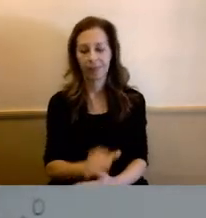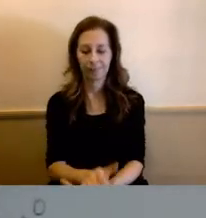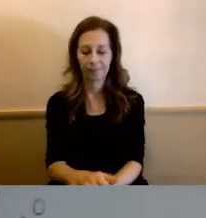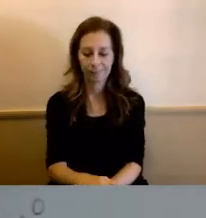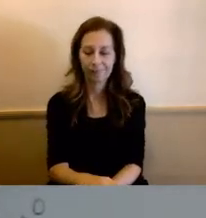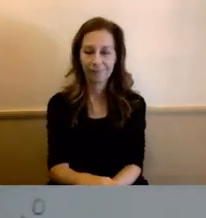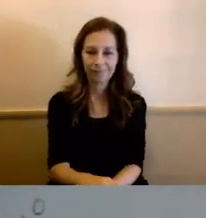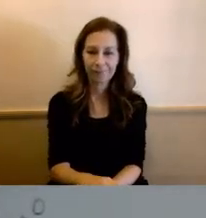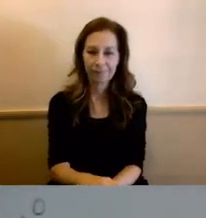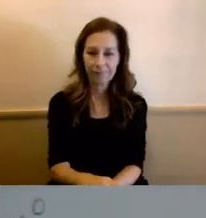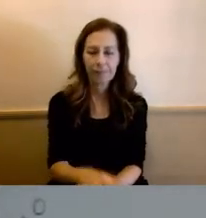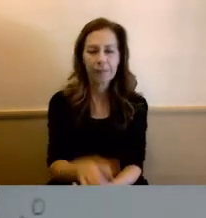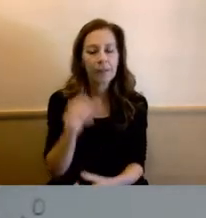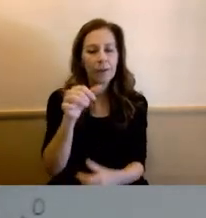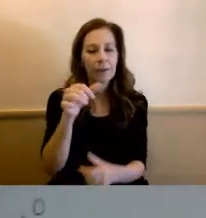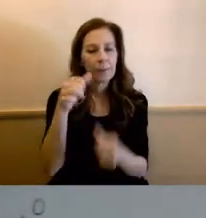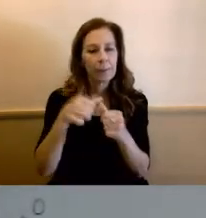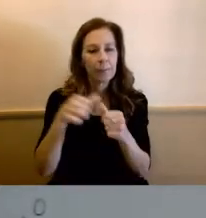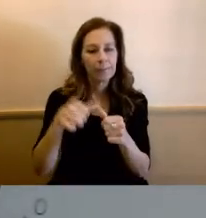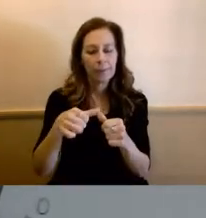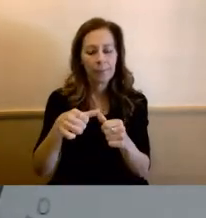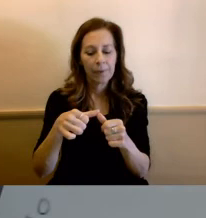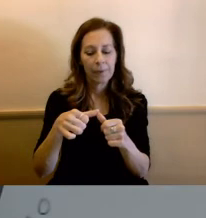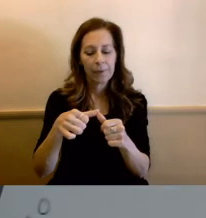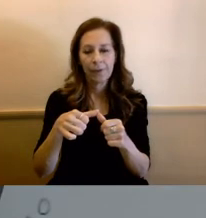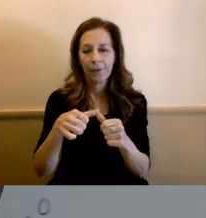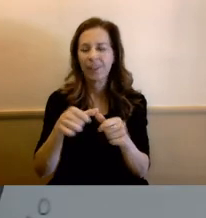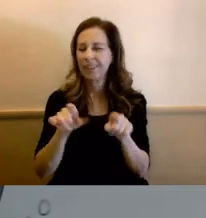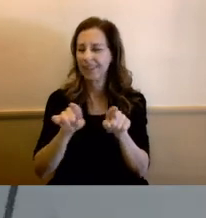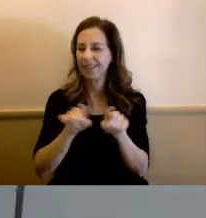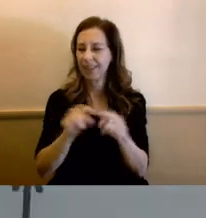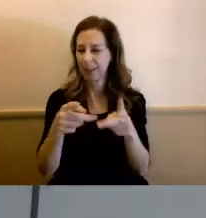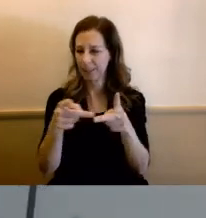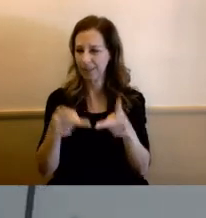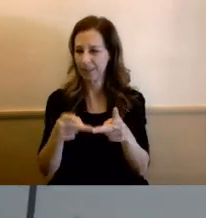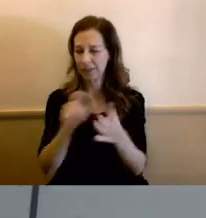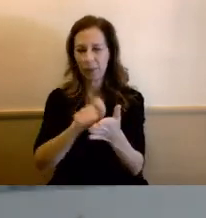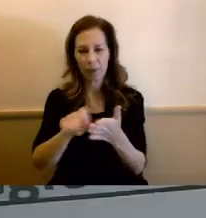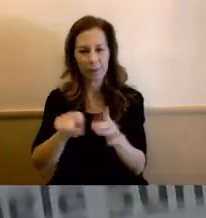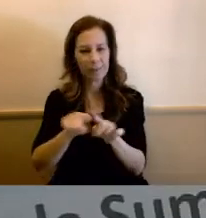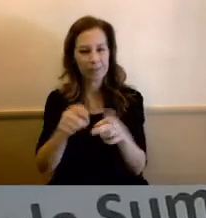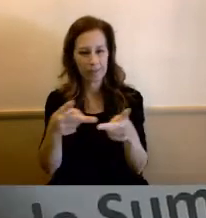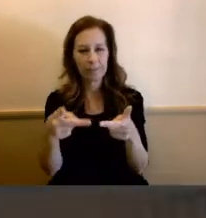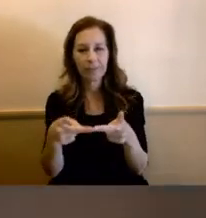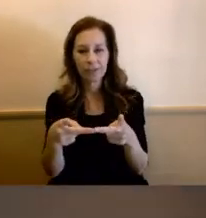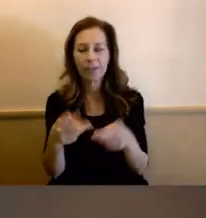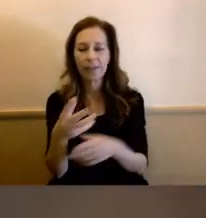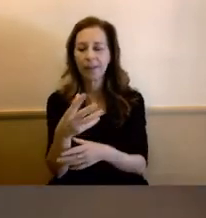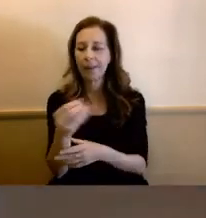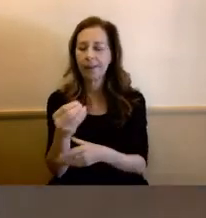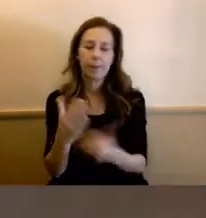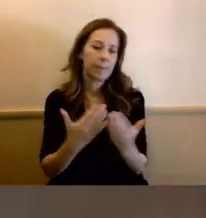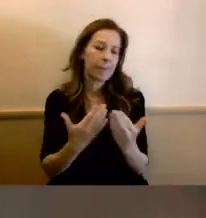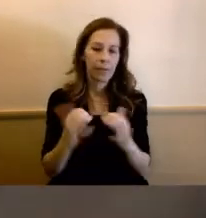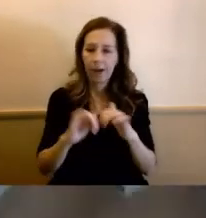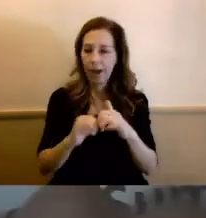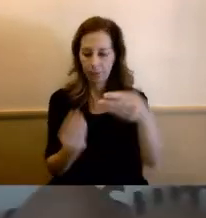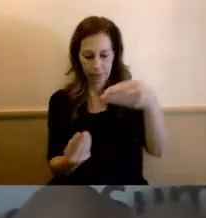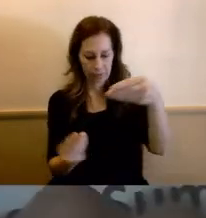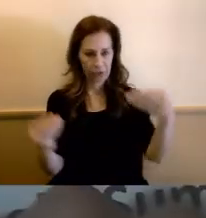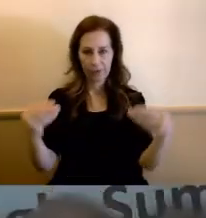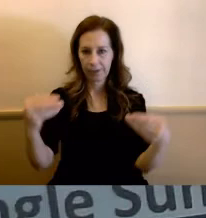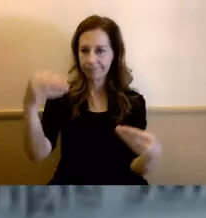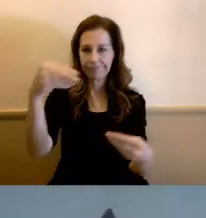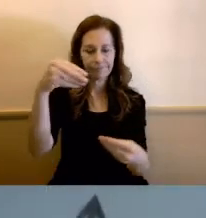Just make sure they're all in the same position. Okay, and no matter how you turn it, however it looks here, it should